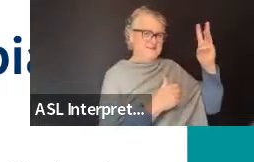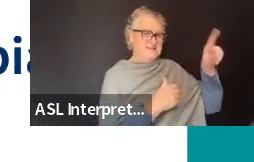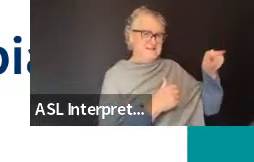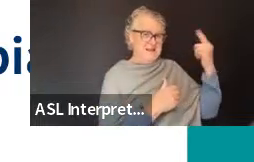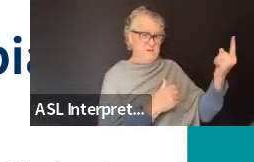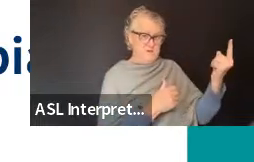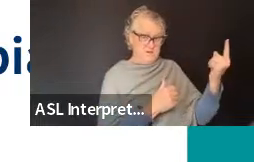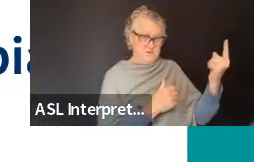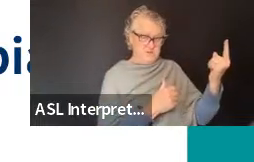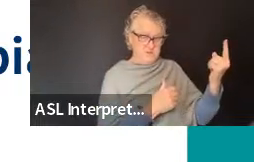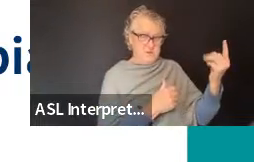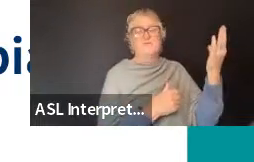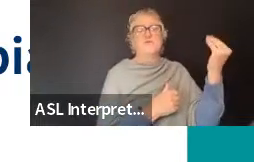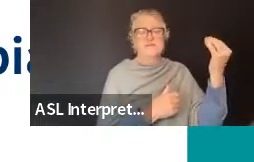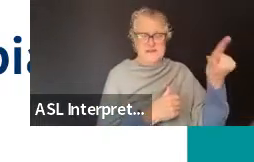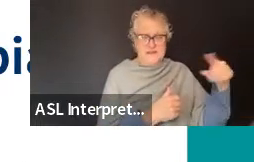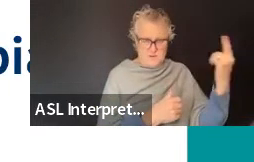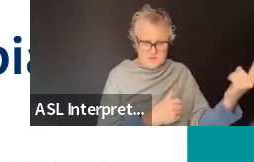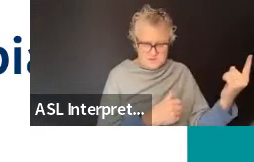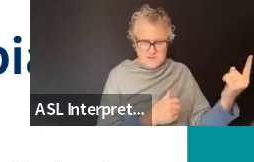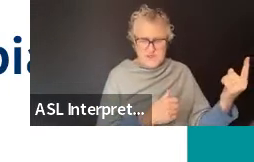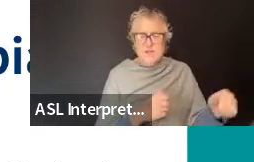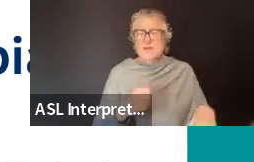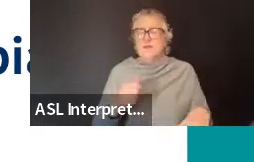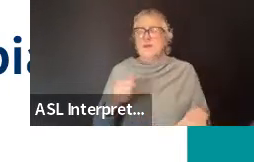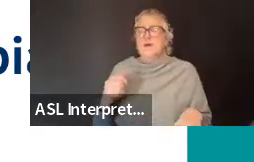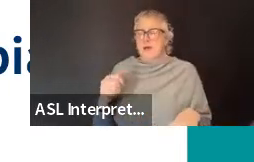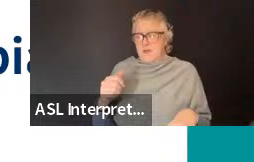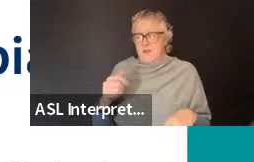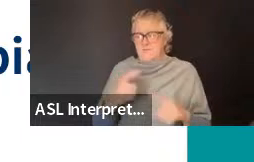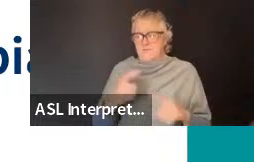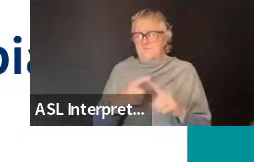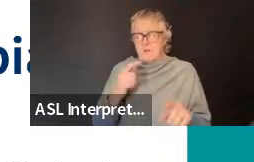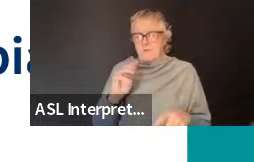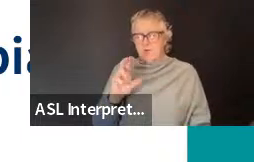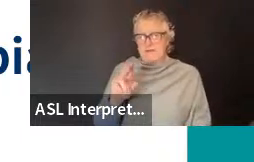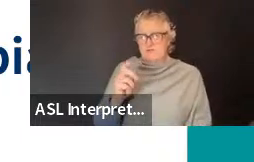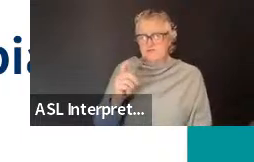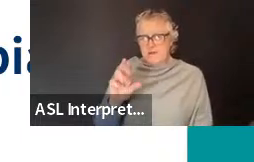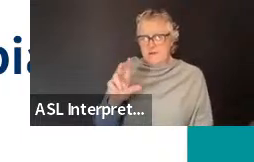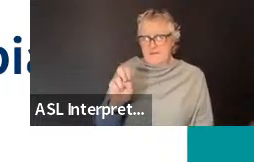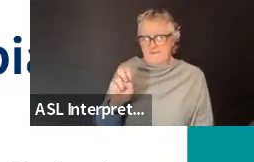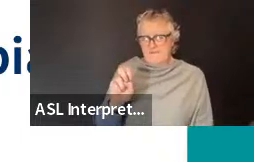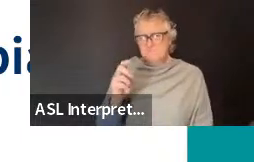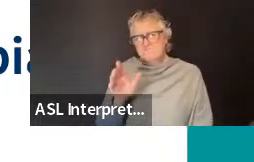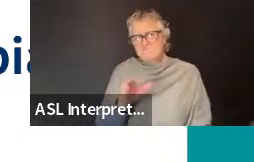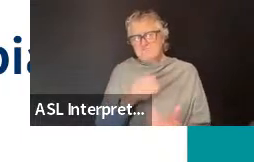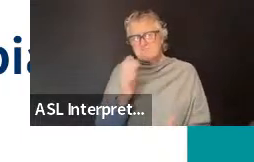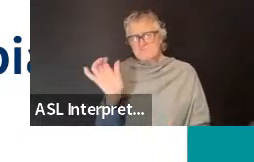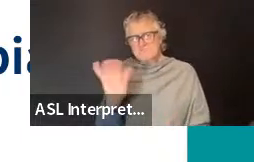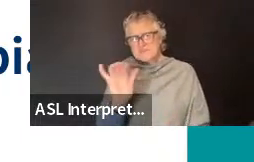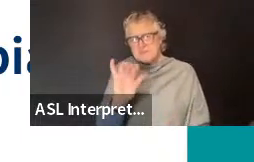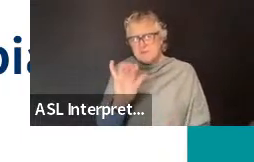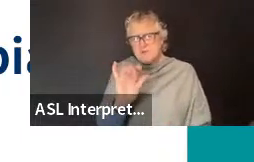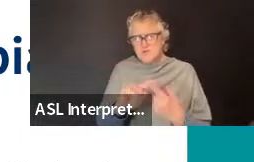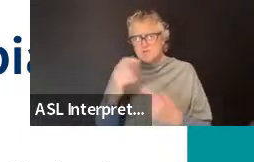congestion extent is only back to about Marine Drive. So again, similar to southbound, it's improving the flows in the